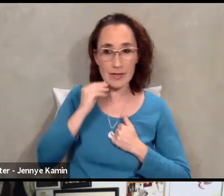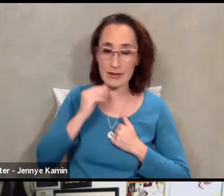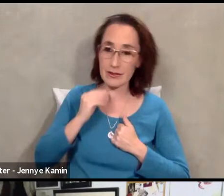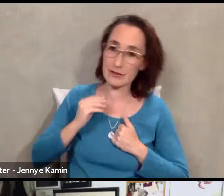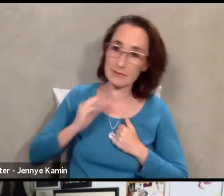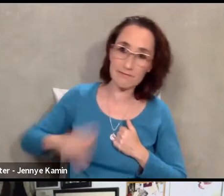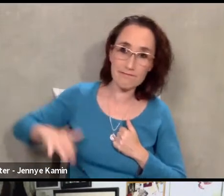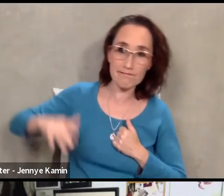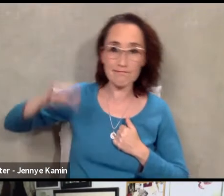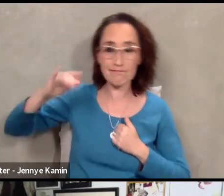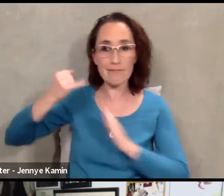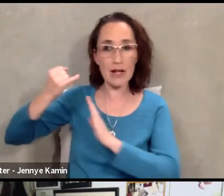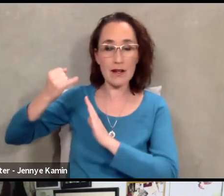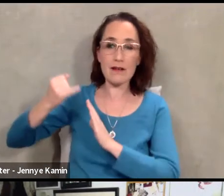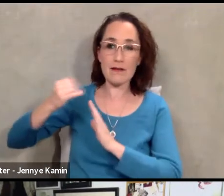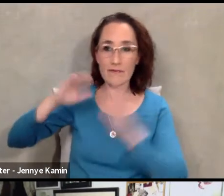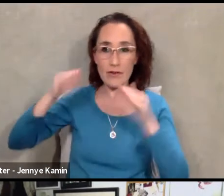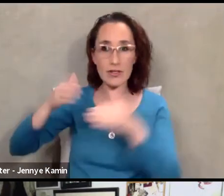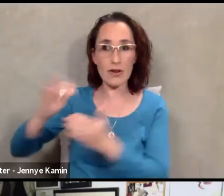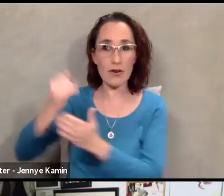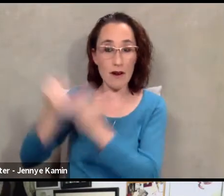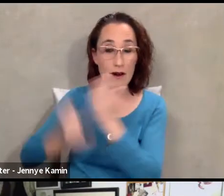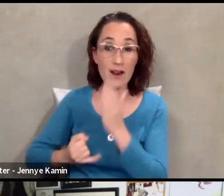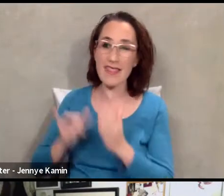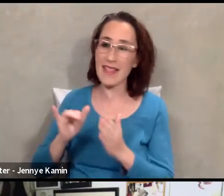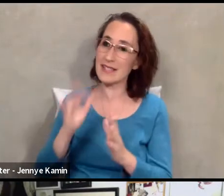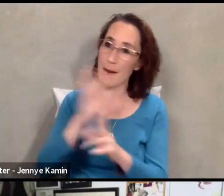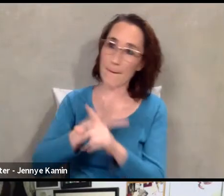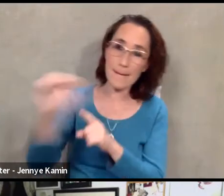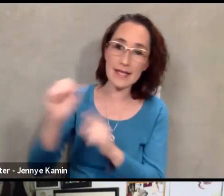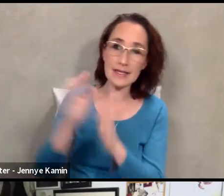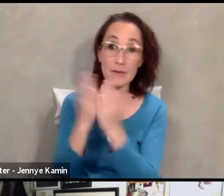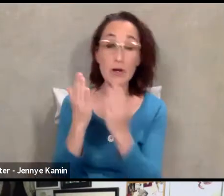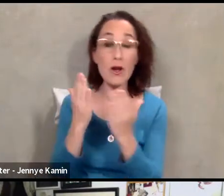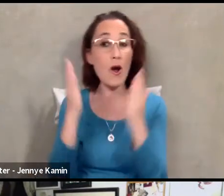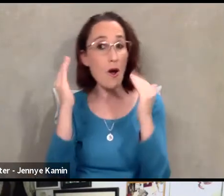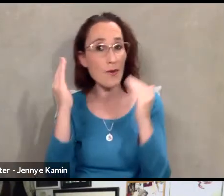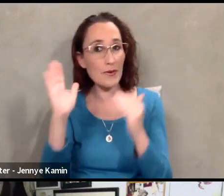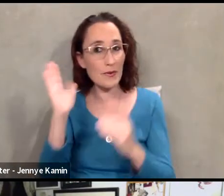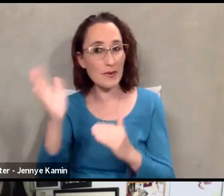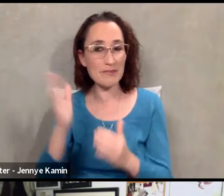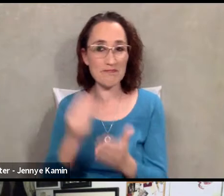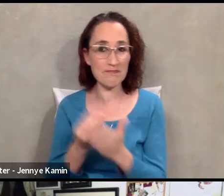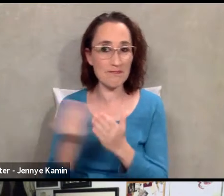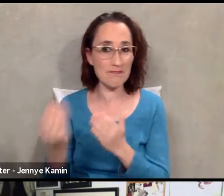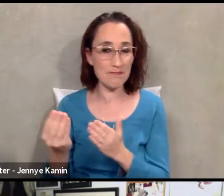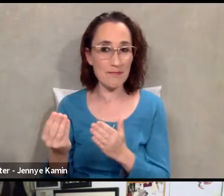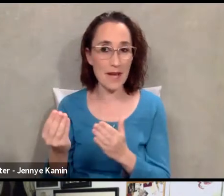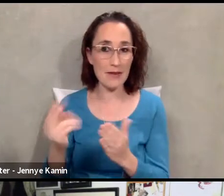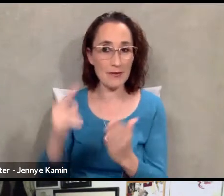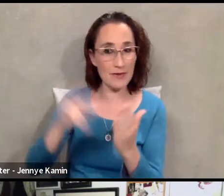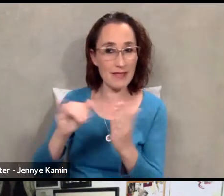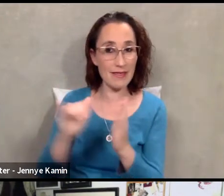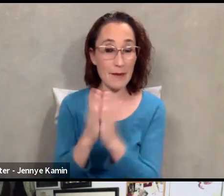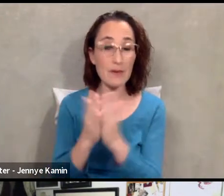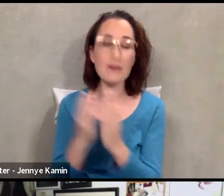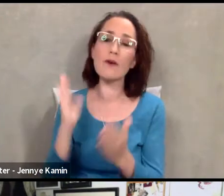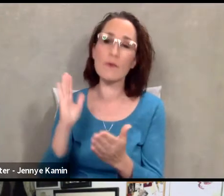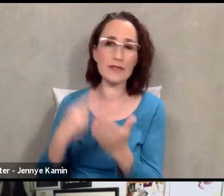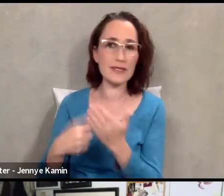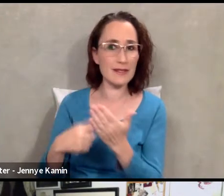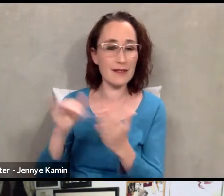it's an incredible book, and I hope you all go out and get a copy of it. And we're going to talk a little bit about that book tonight. So why don't we actually start